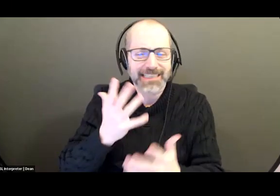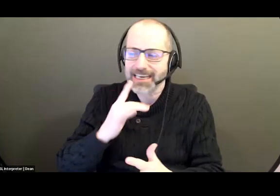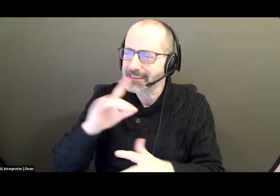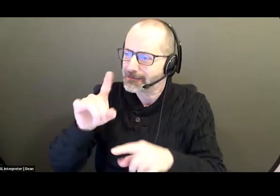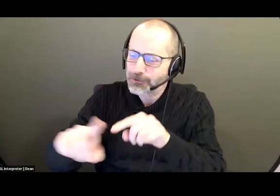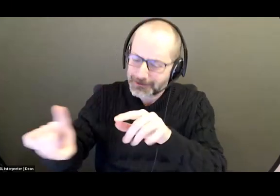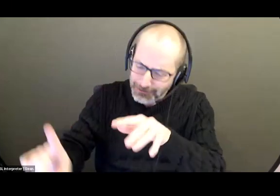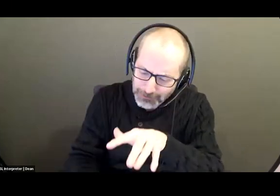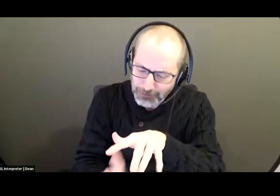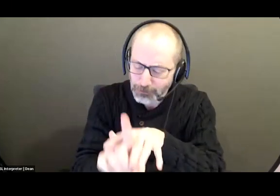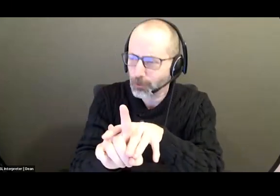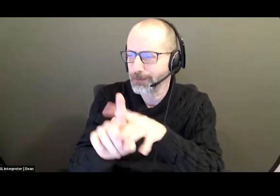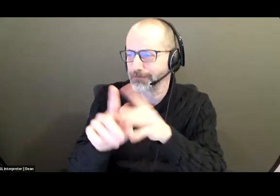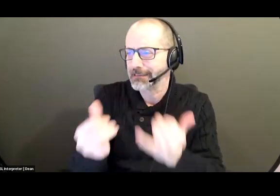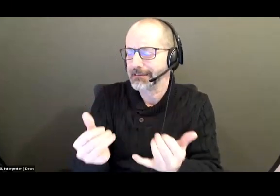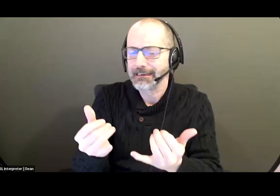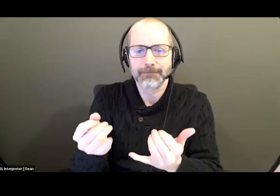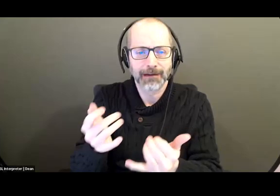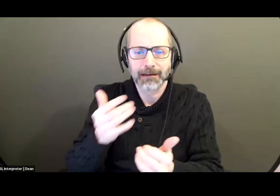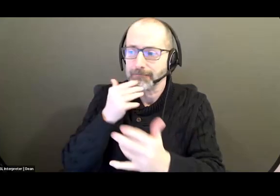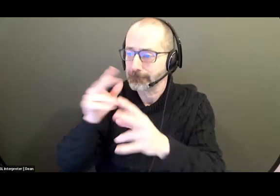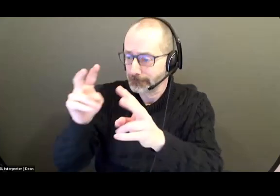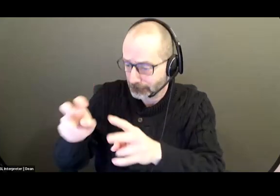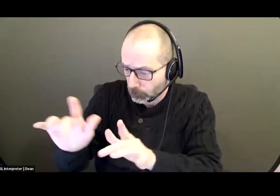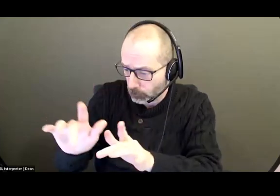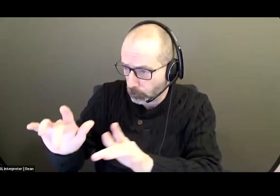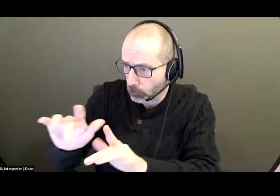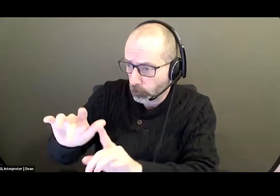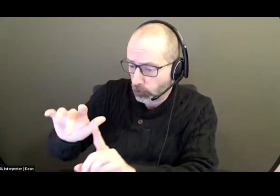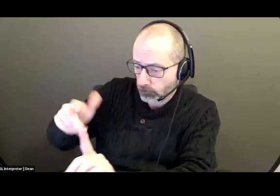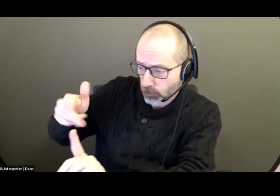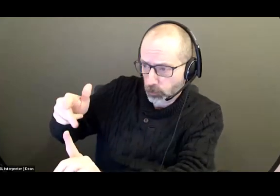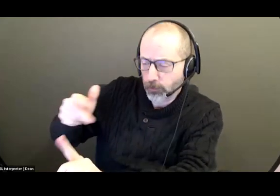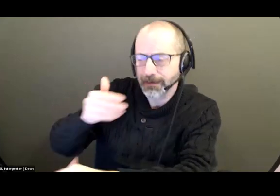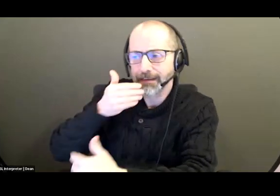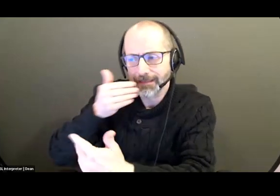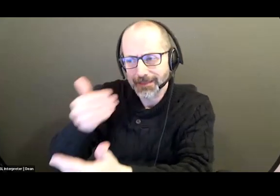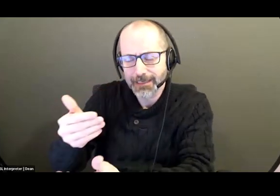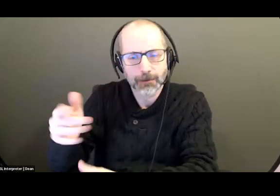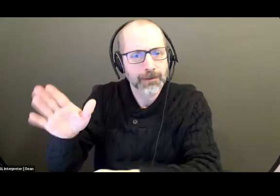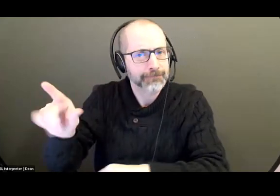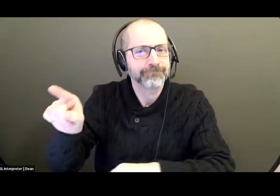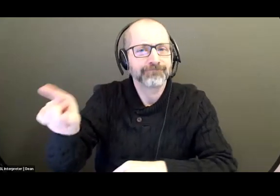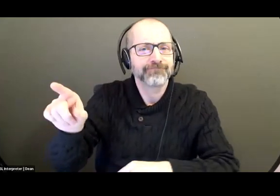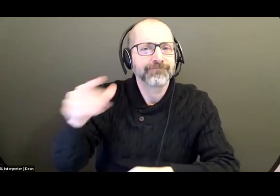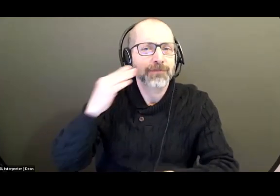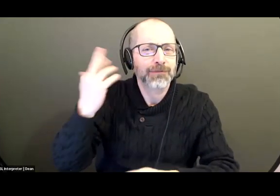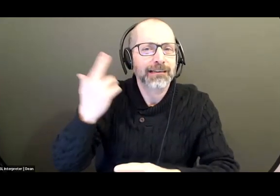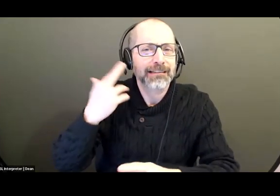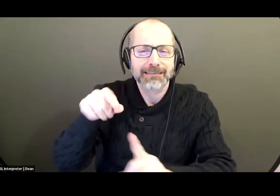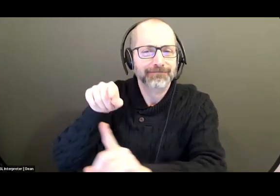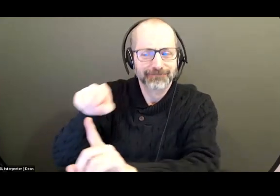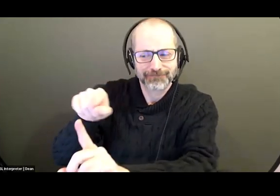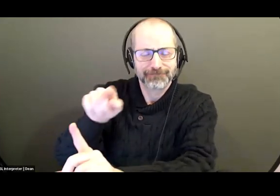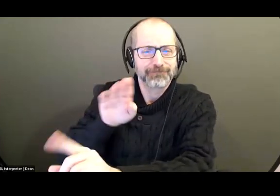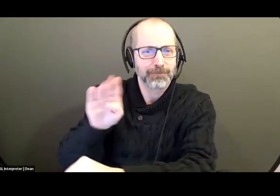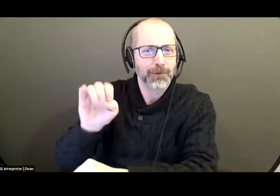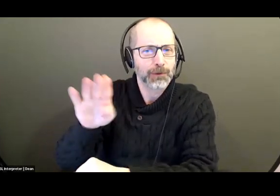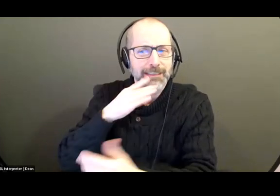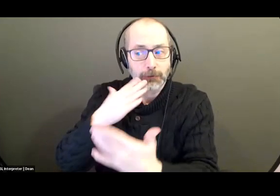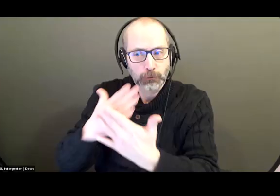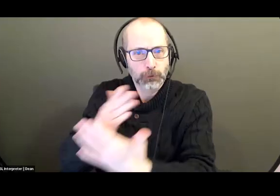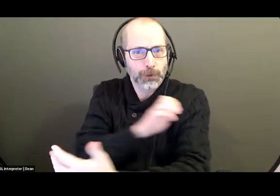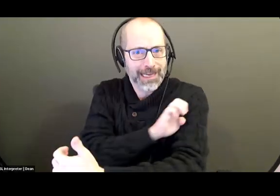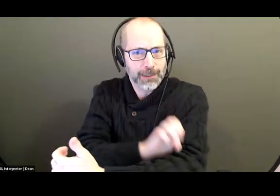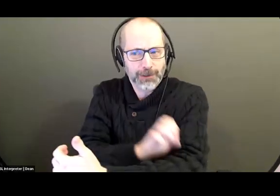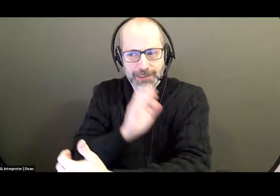Thank you, Bruce. We're sad you couldn't be here today with us, but I'm sure folks can get a sense of